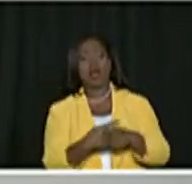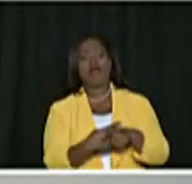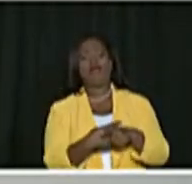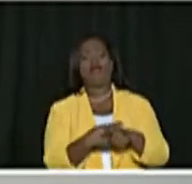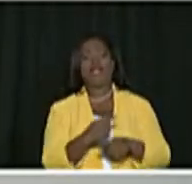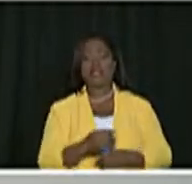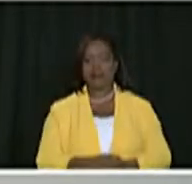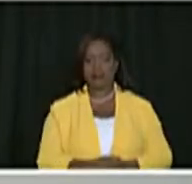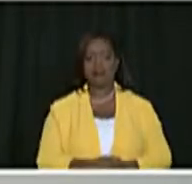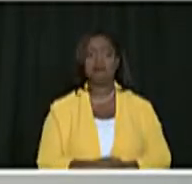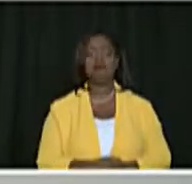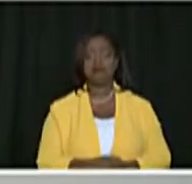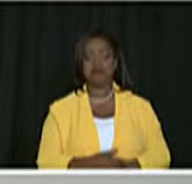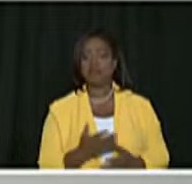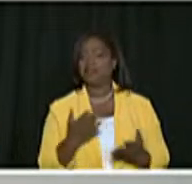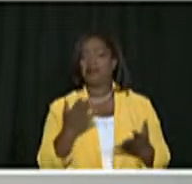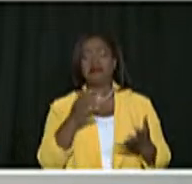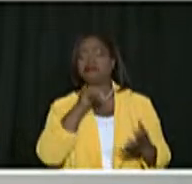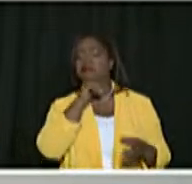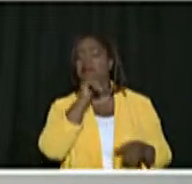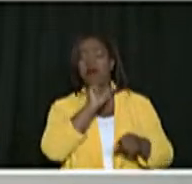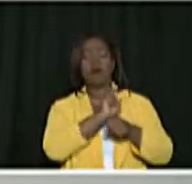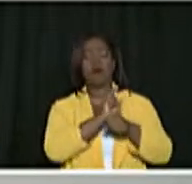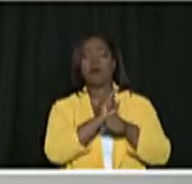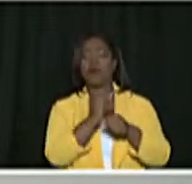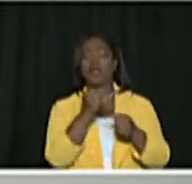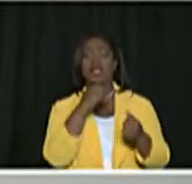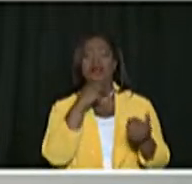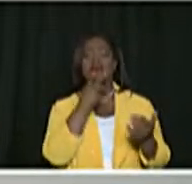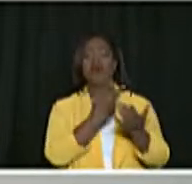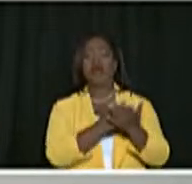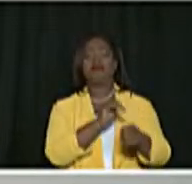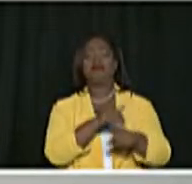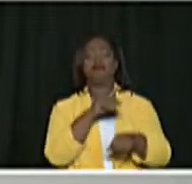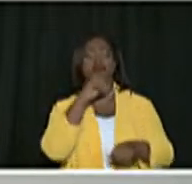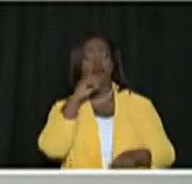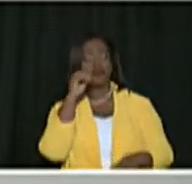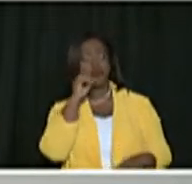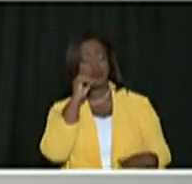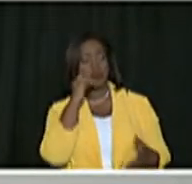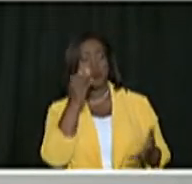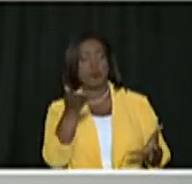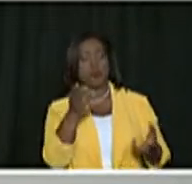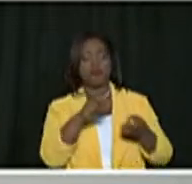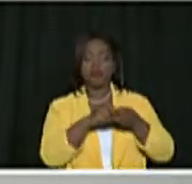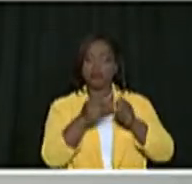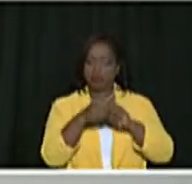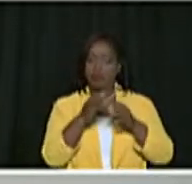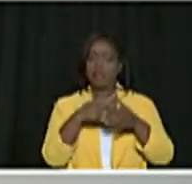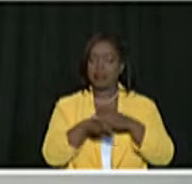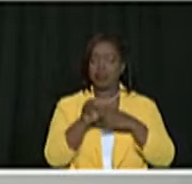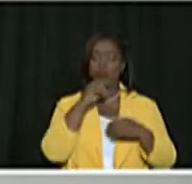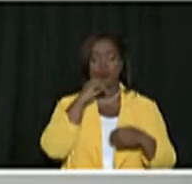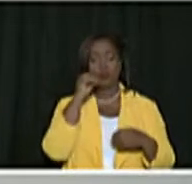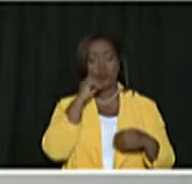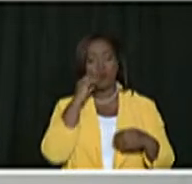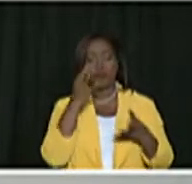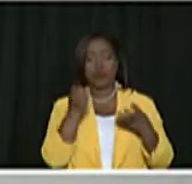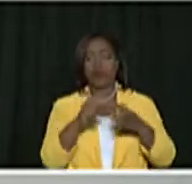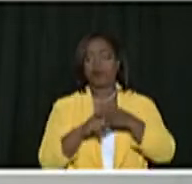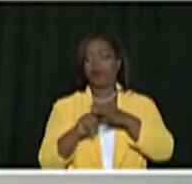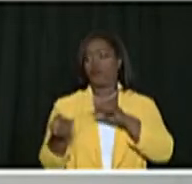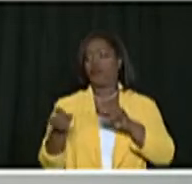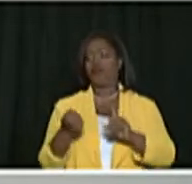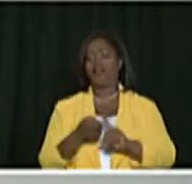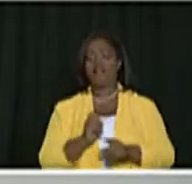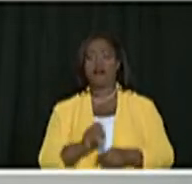a grandma, whoever it is, that there is some kind of conflict in the home that they're trying to escape from, right? So